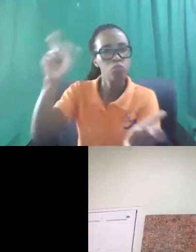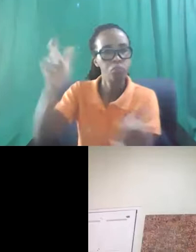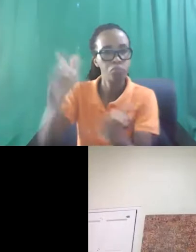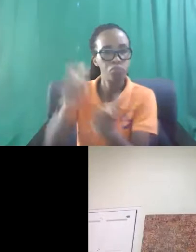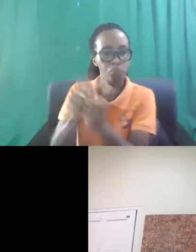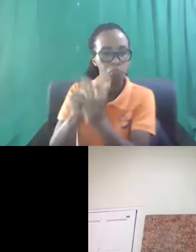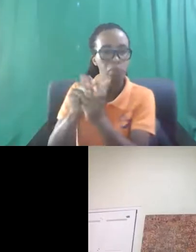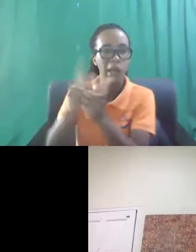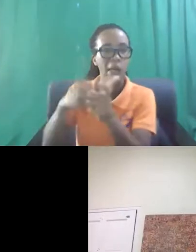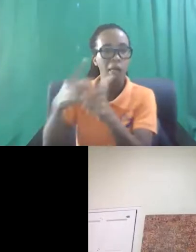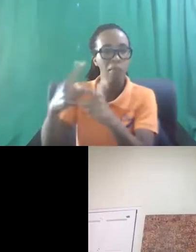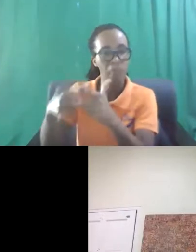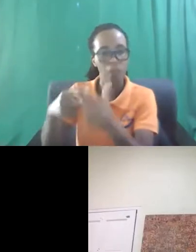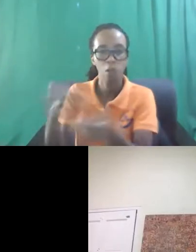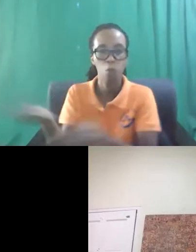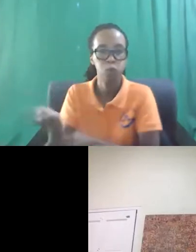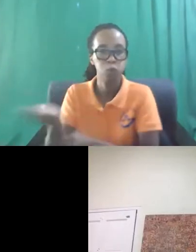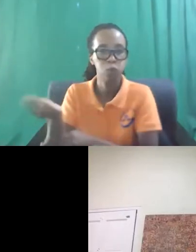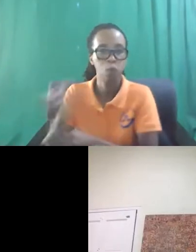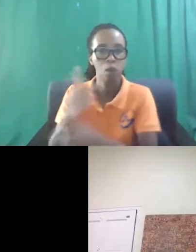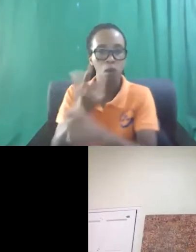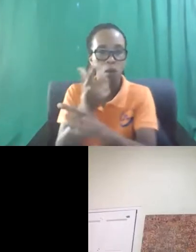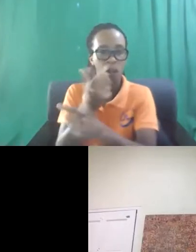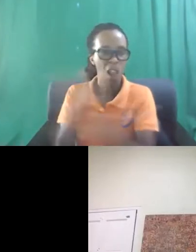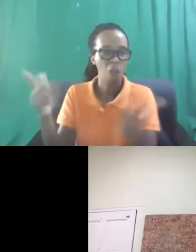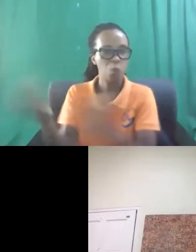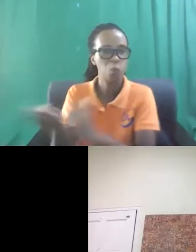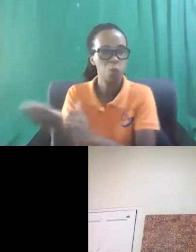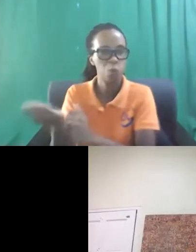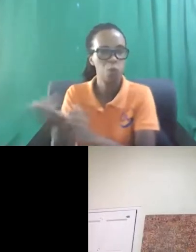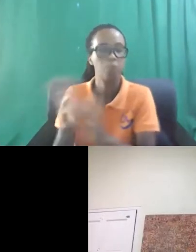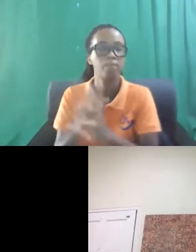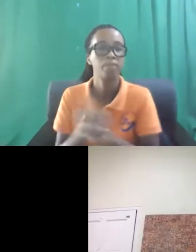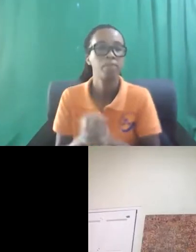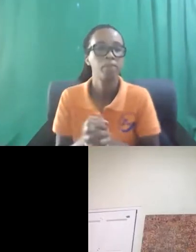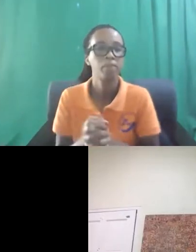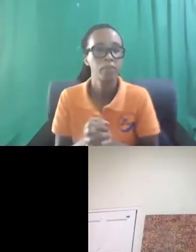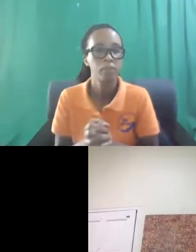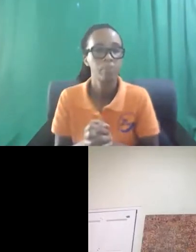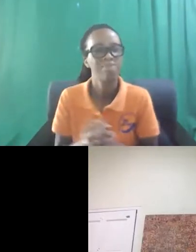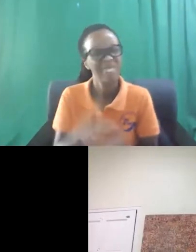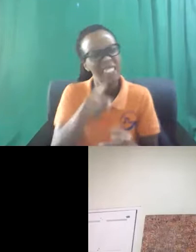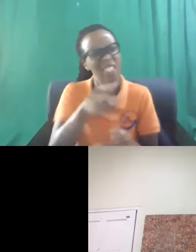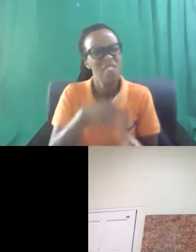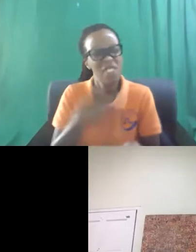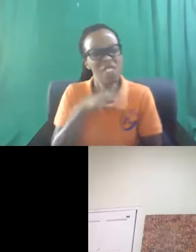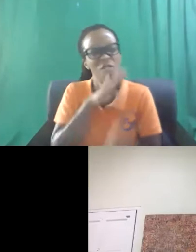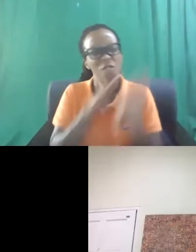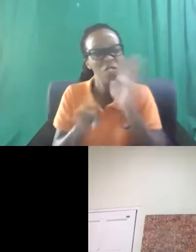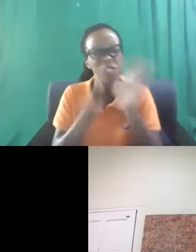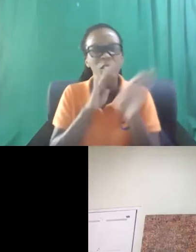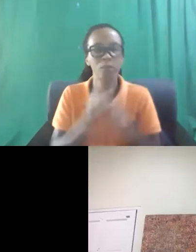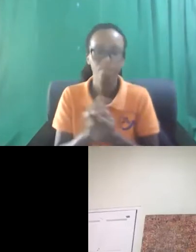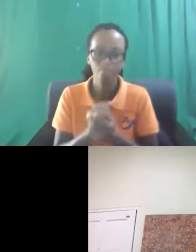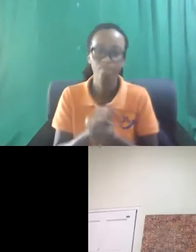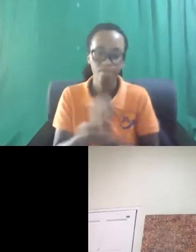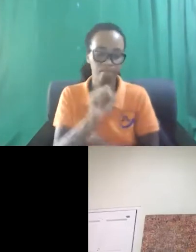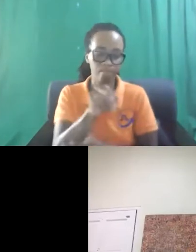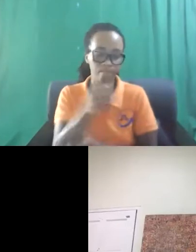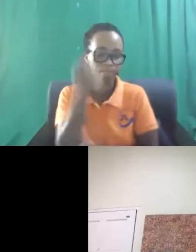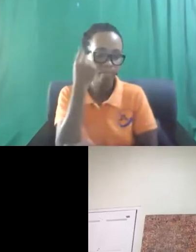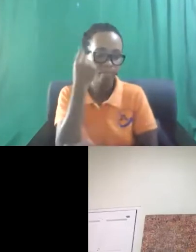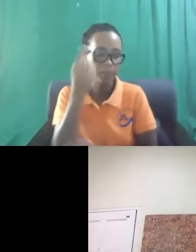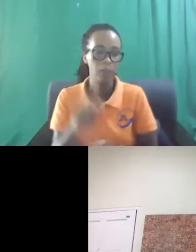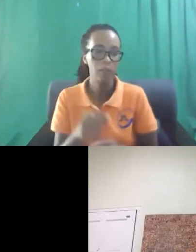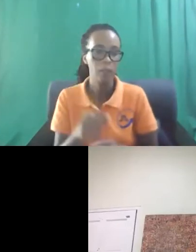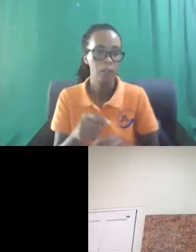just, an accident. Yes. Okay. So that's frustrating. Yeah, that is very frustrating. And that happens